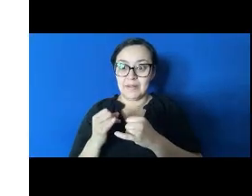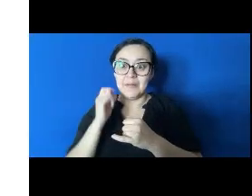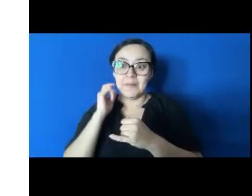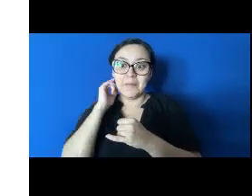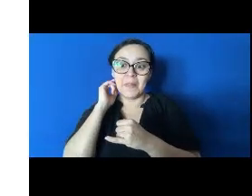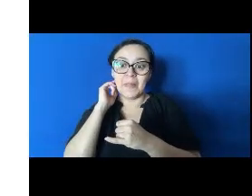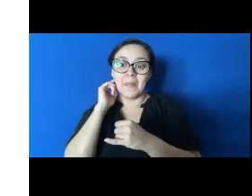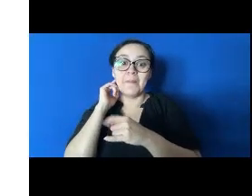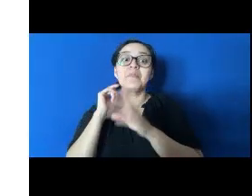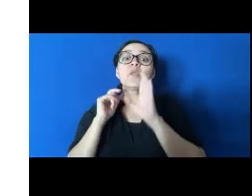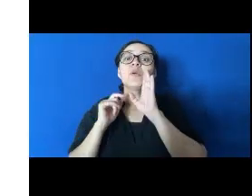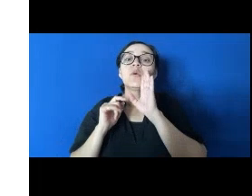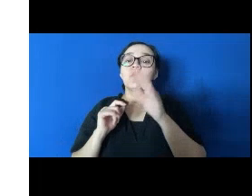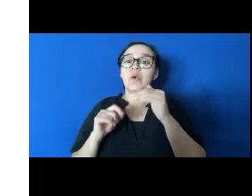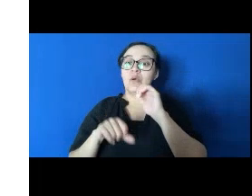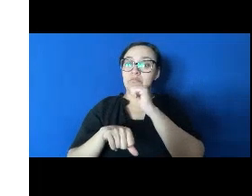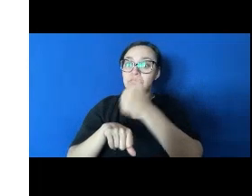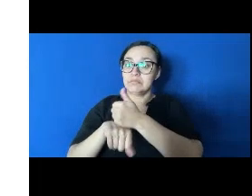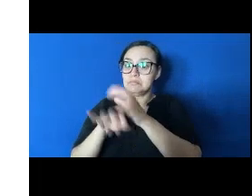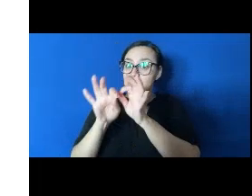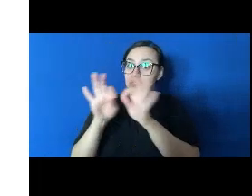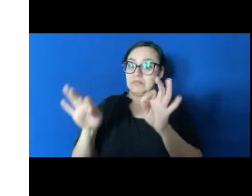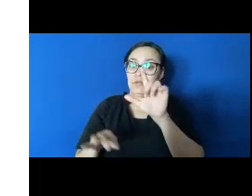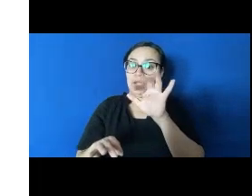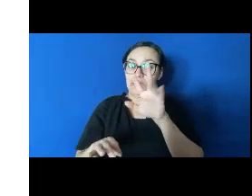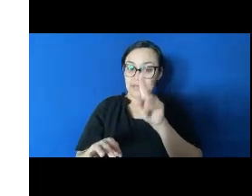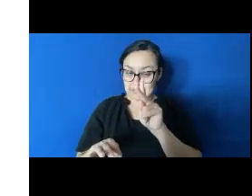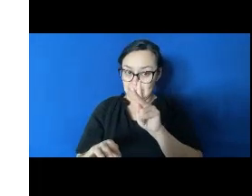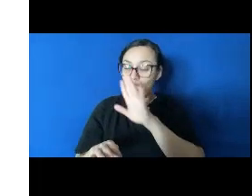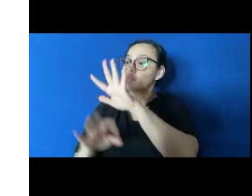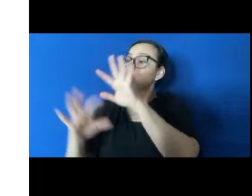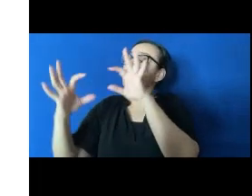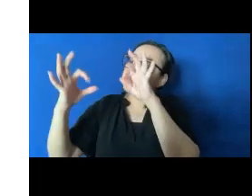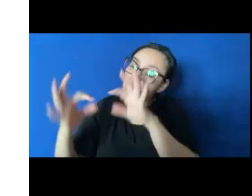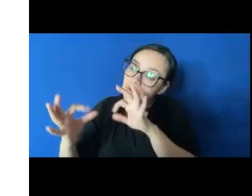a link. This helps us to improve the activities.